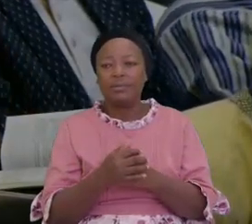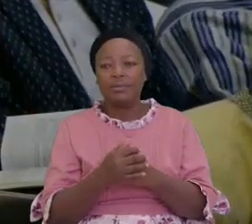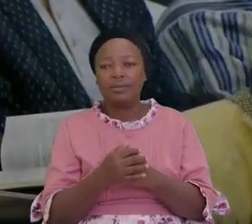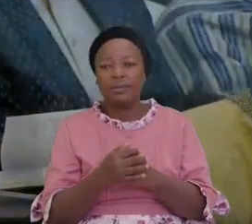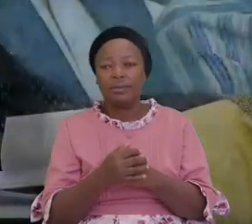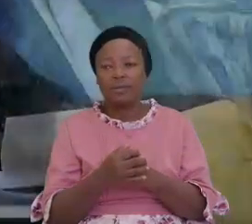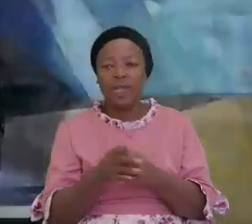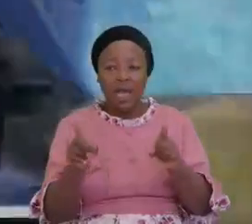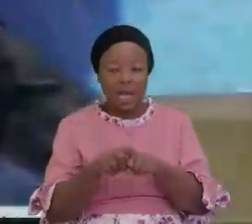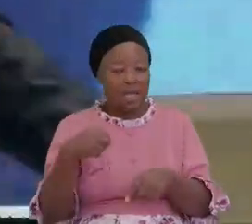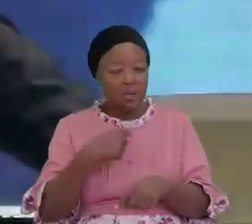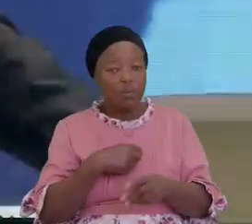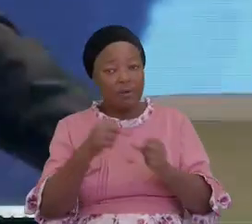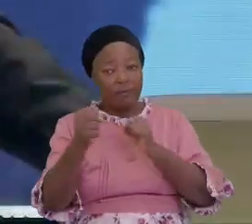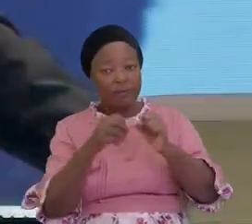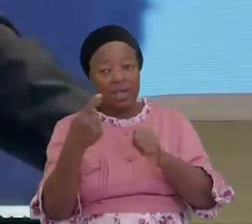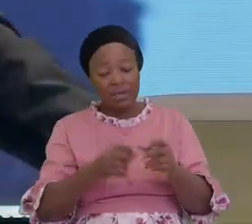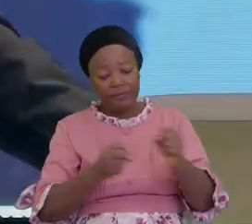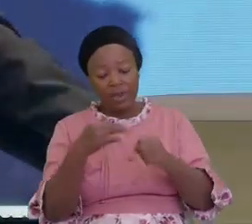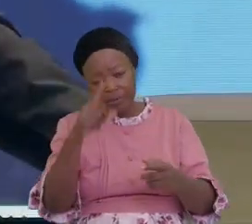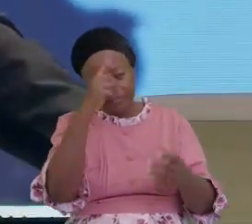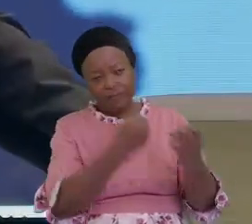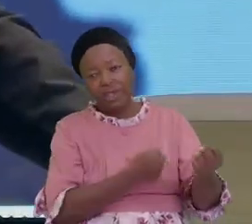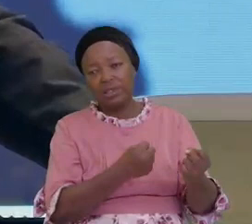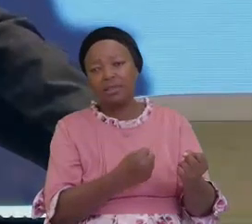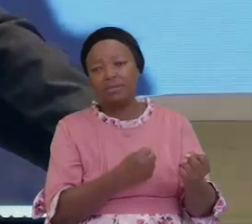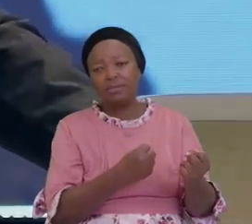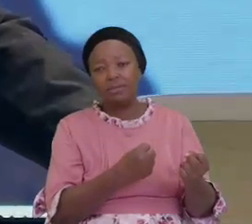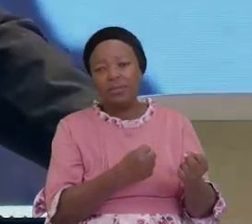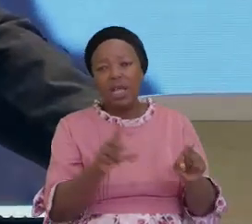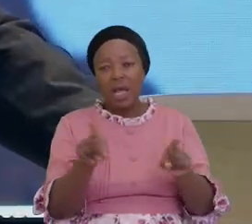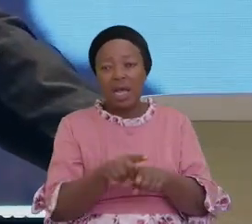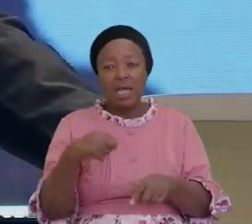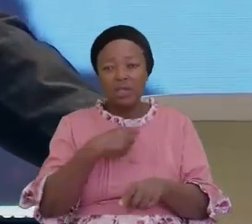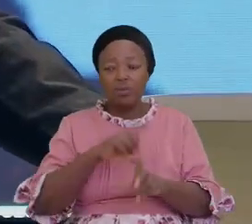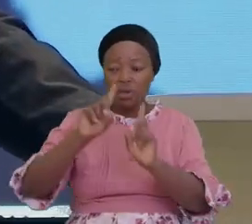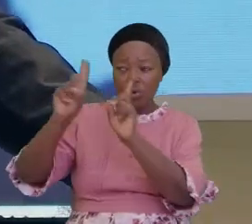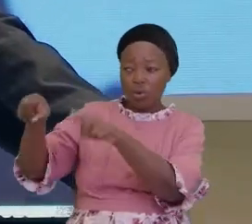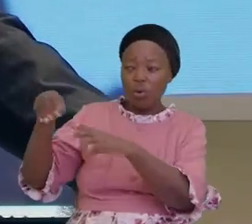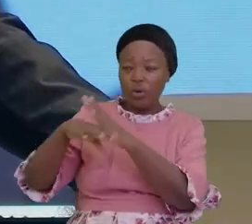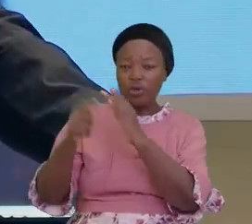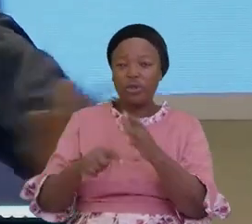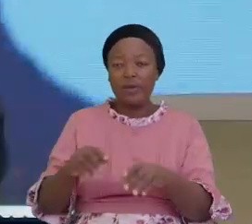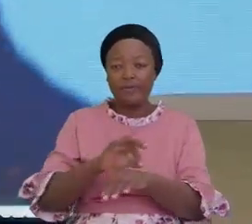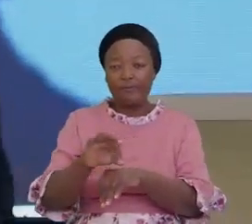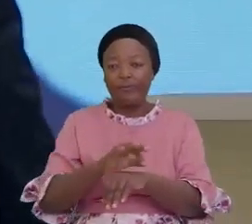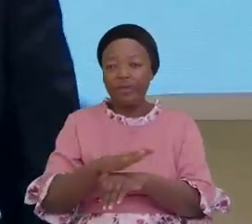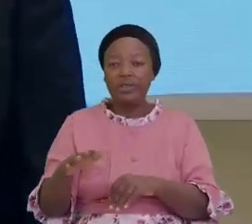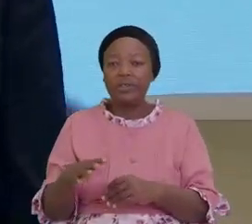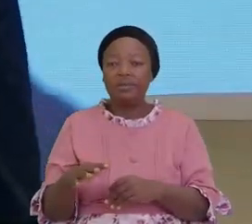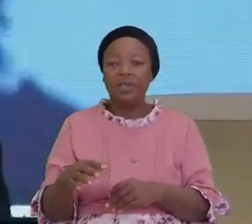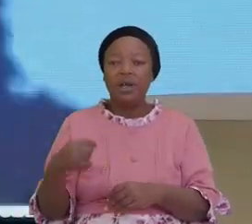As we fight the fight of faith, as we go into the field, we